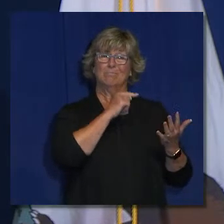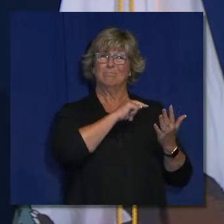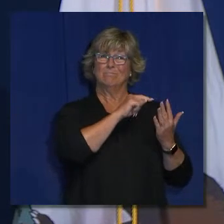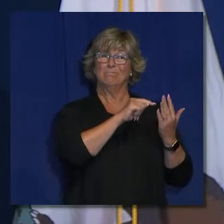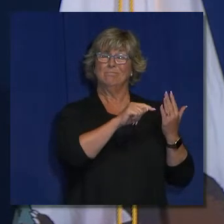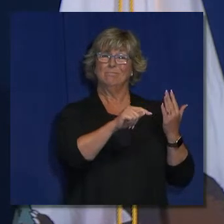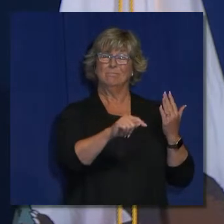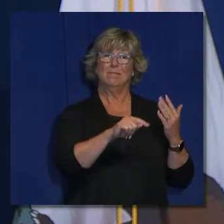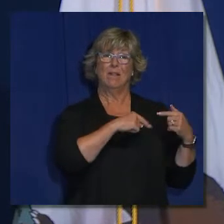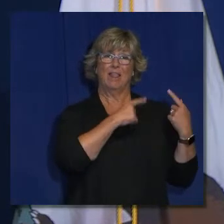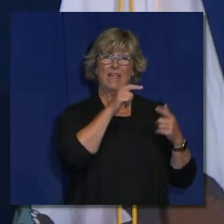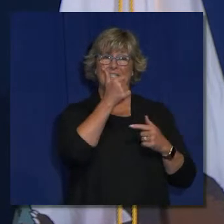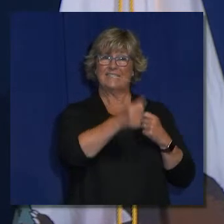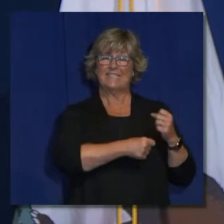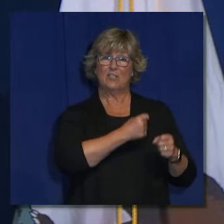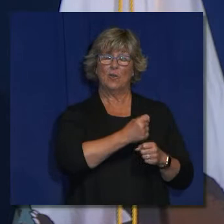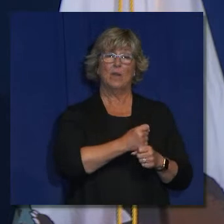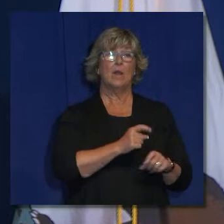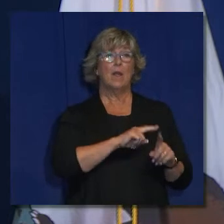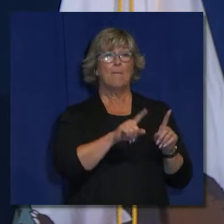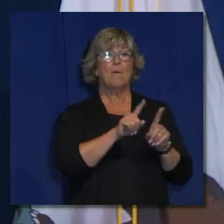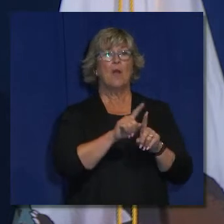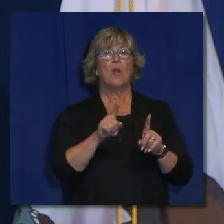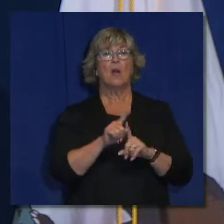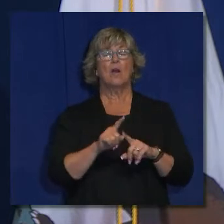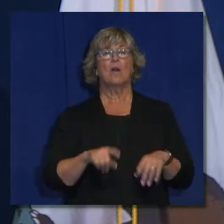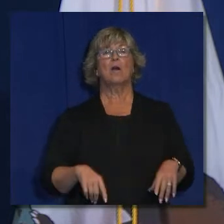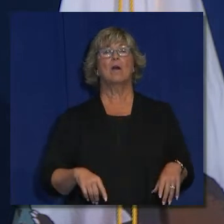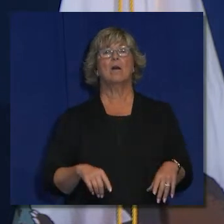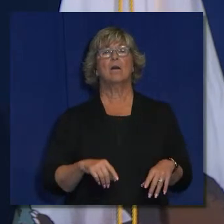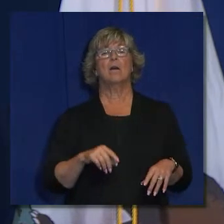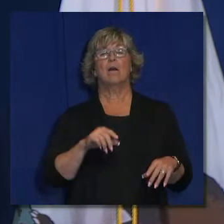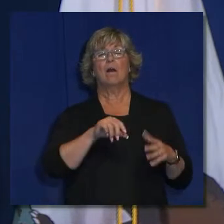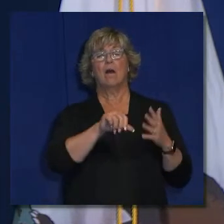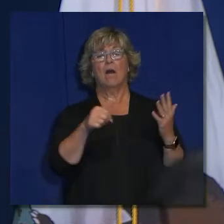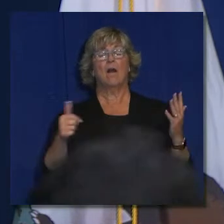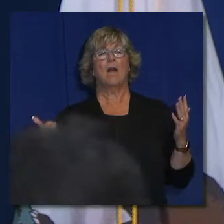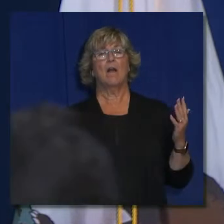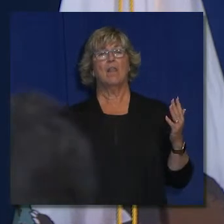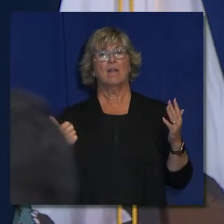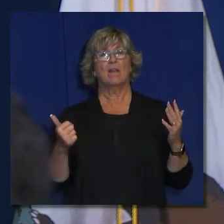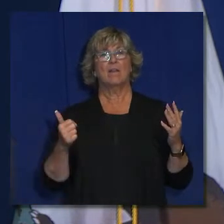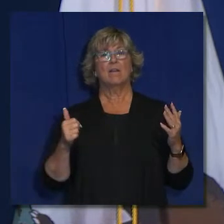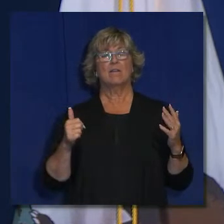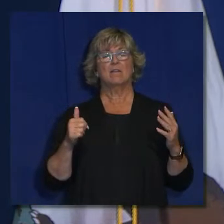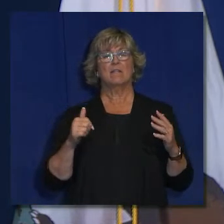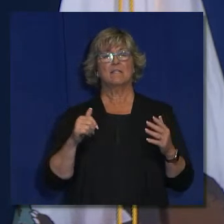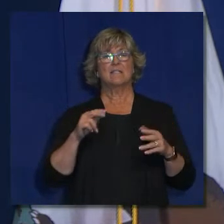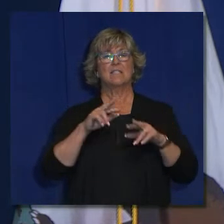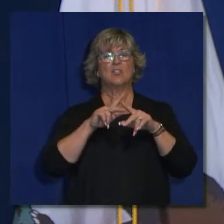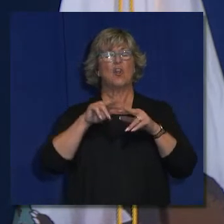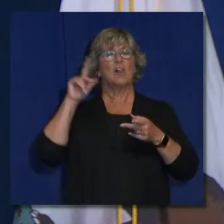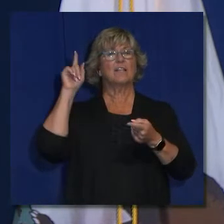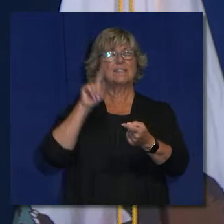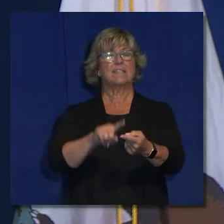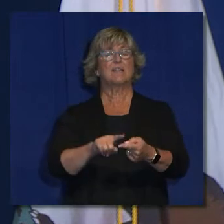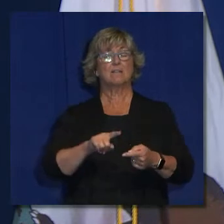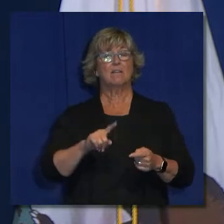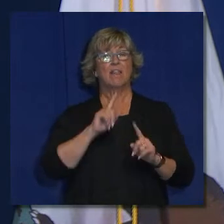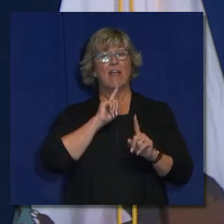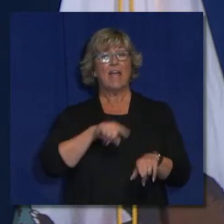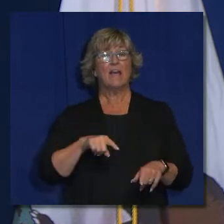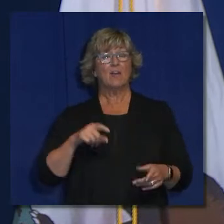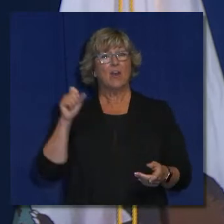last decade or so, but also brackish desal and other novel desalination strategies. So the answer is